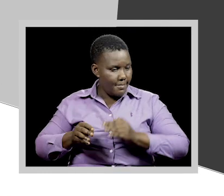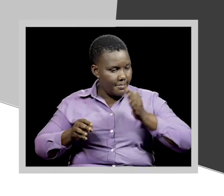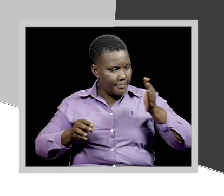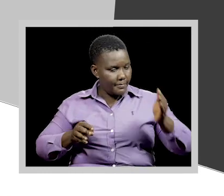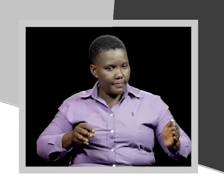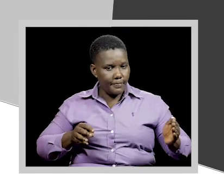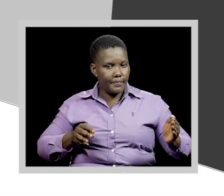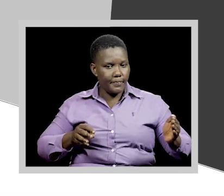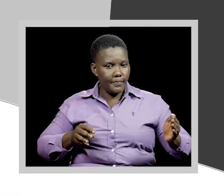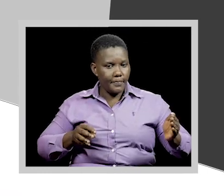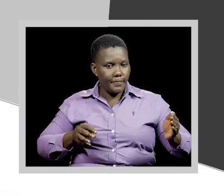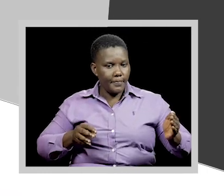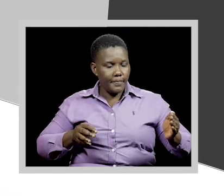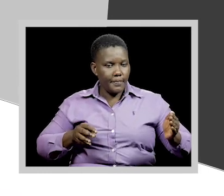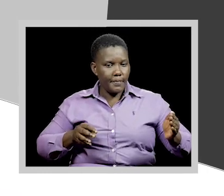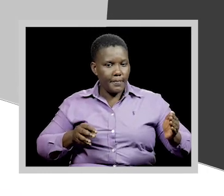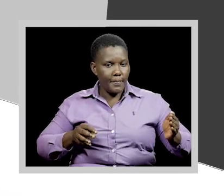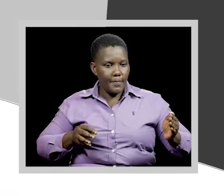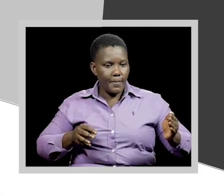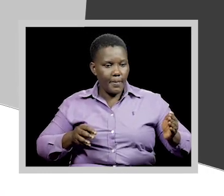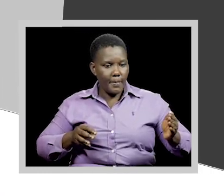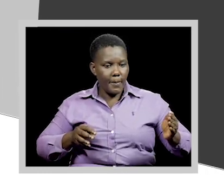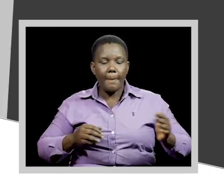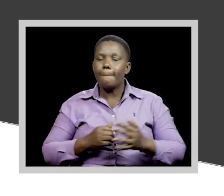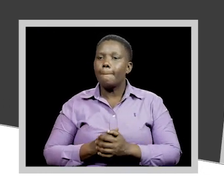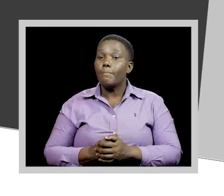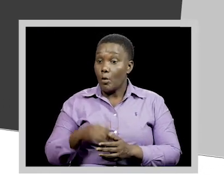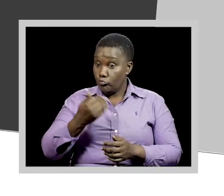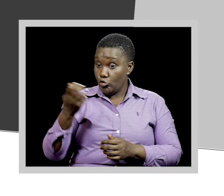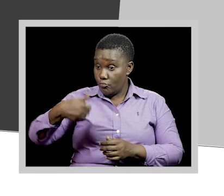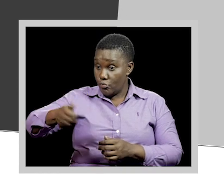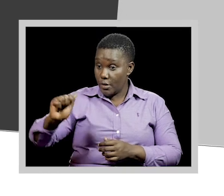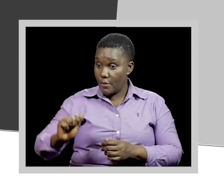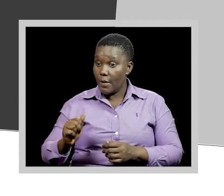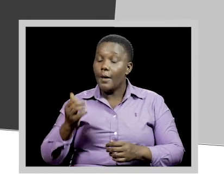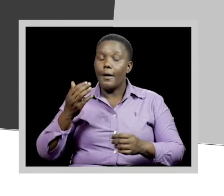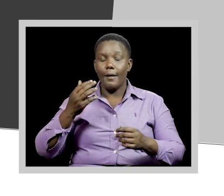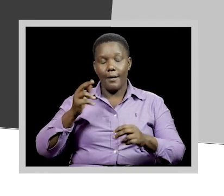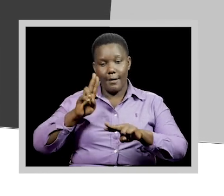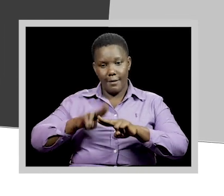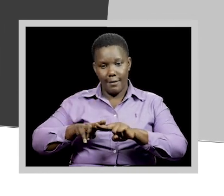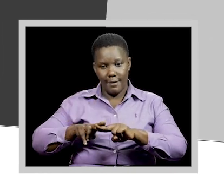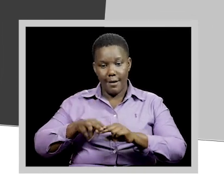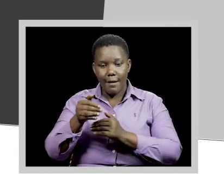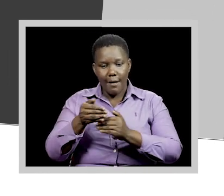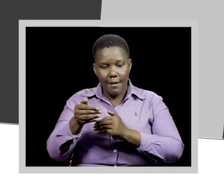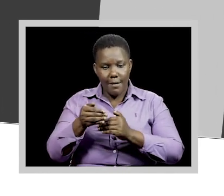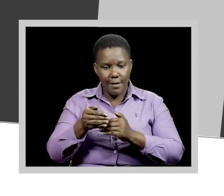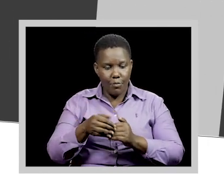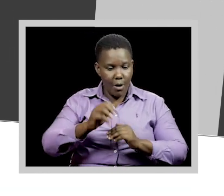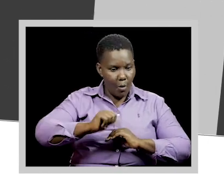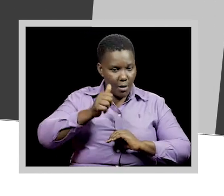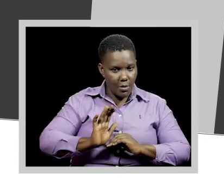to the left of the magistrate. The child shall sit beside his advocate